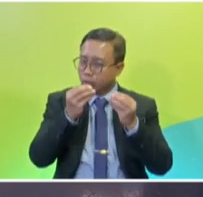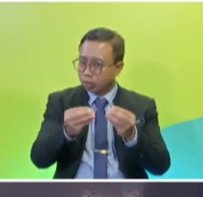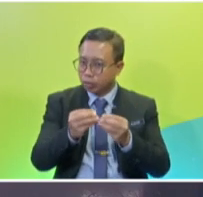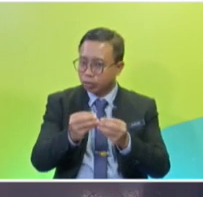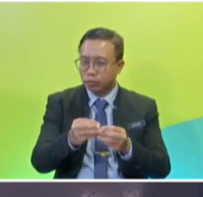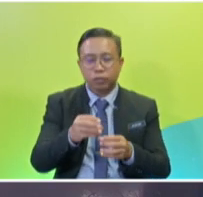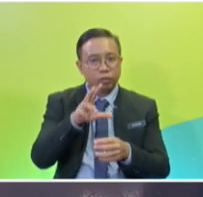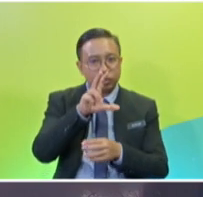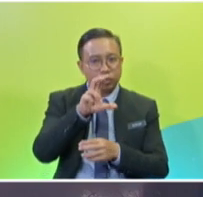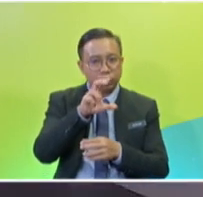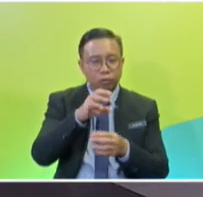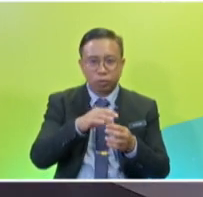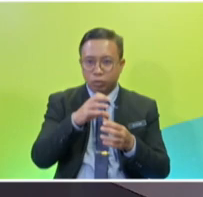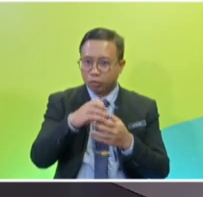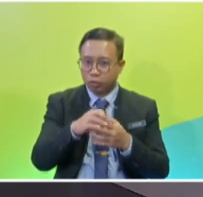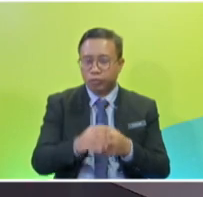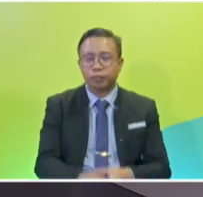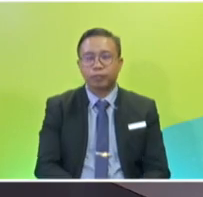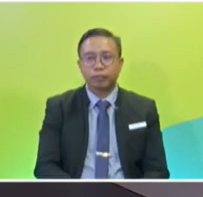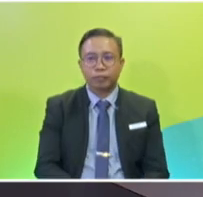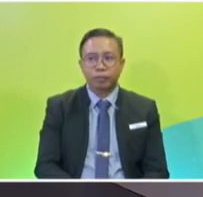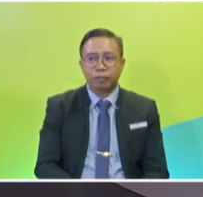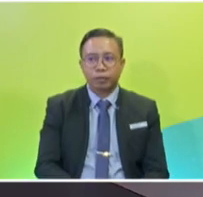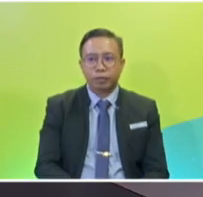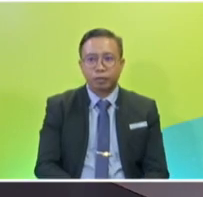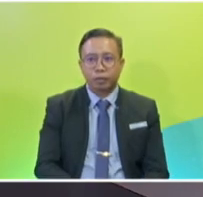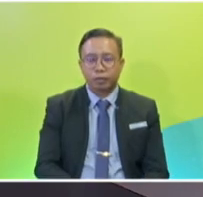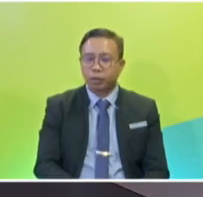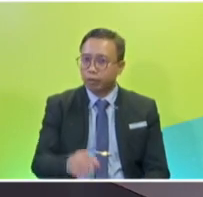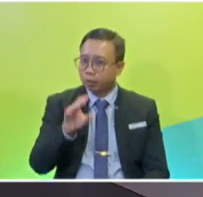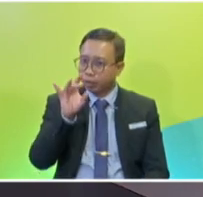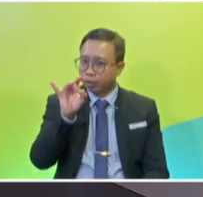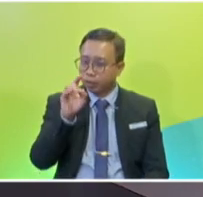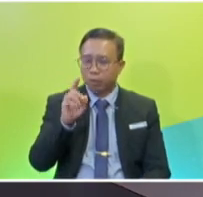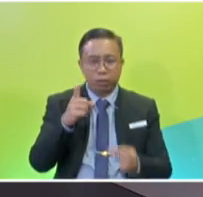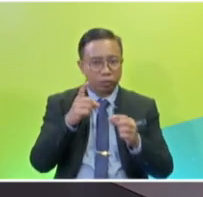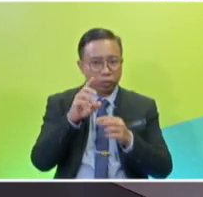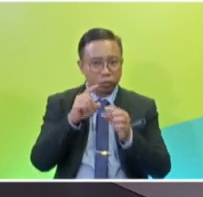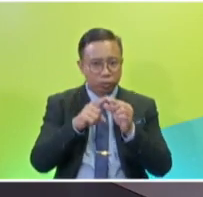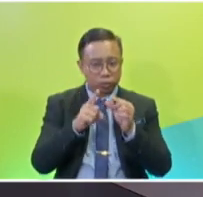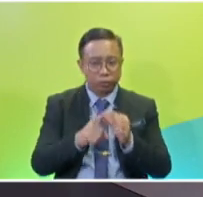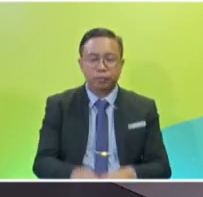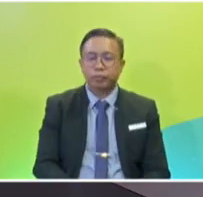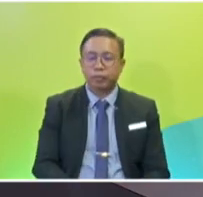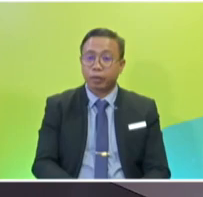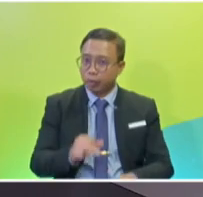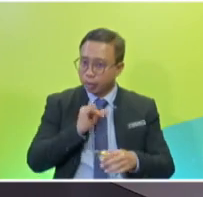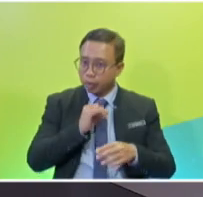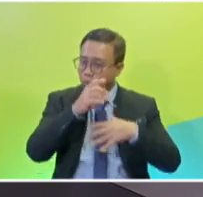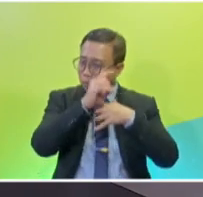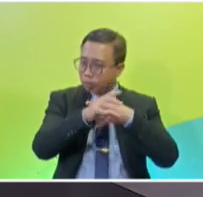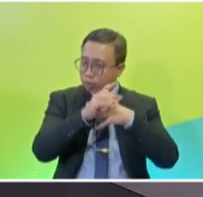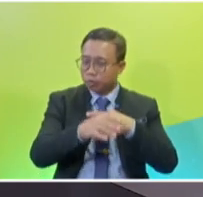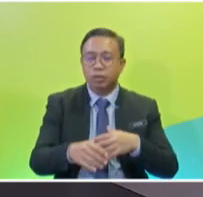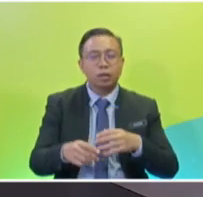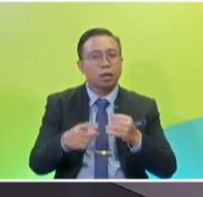of 20 no with only way. 3 sentences with precisely 80 words? So this is my advice to all. You can definitely write till